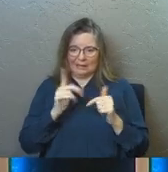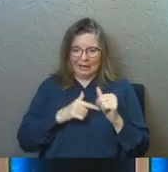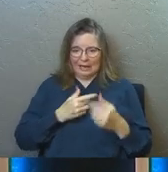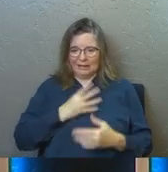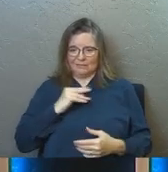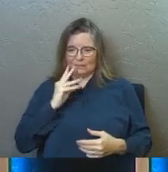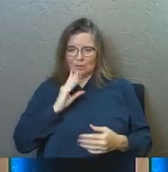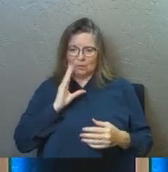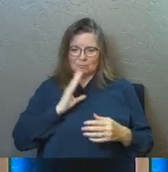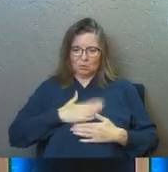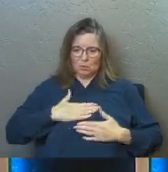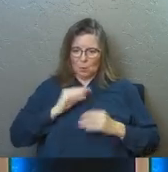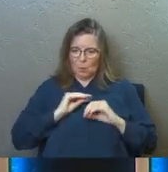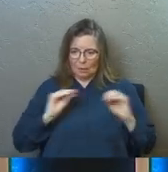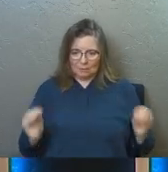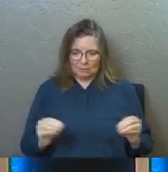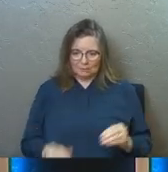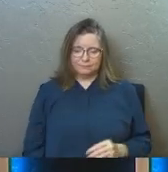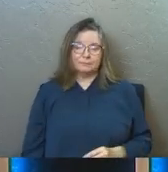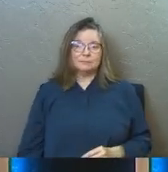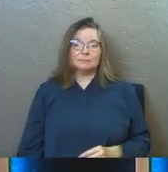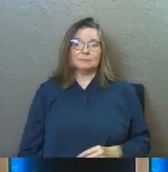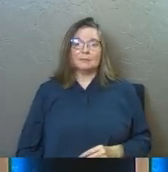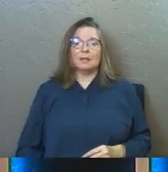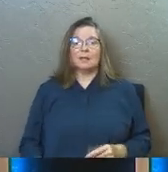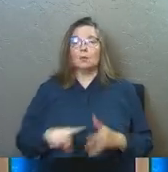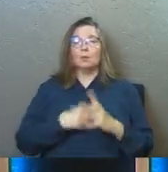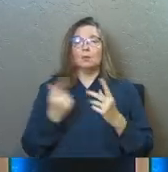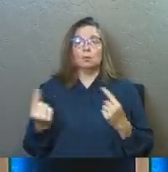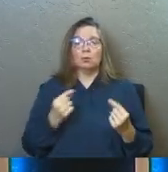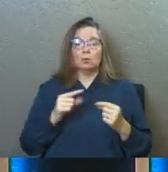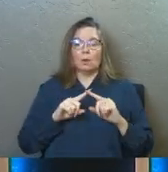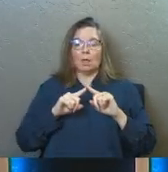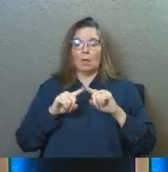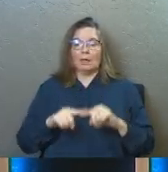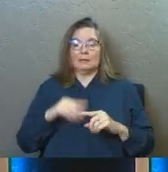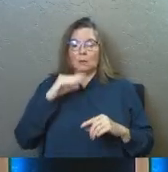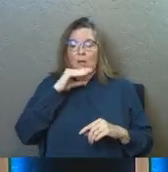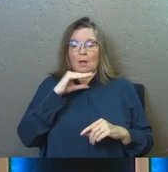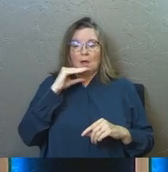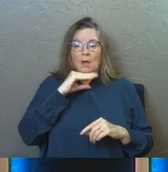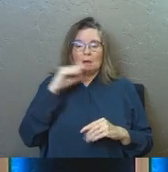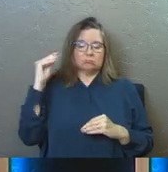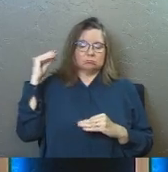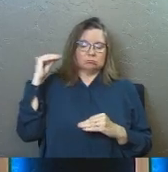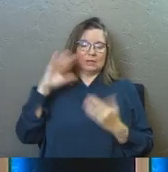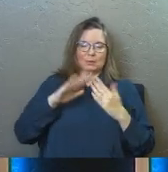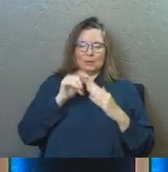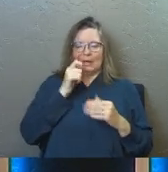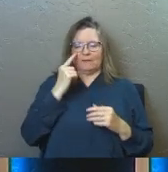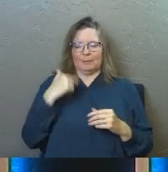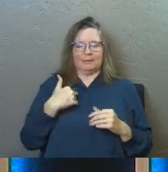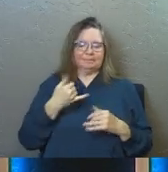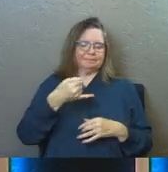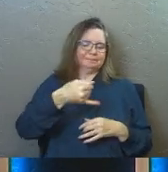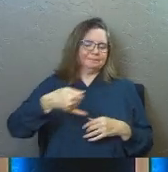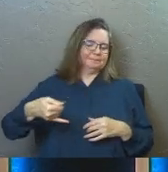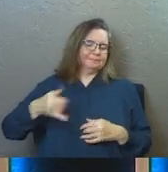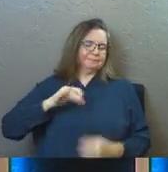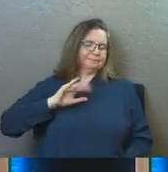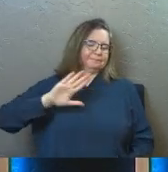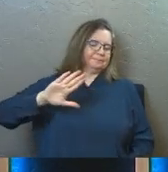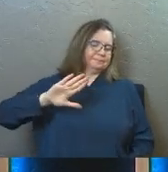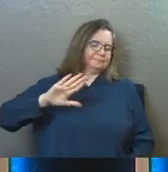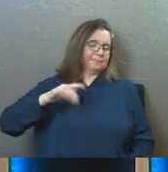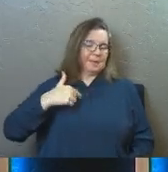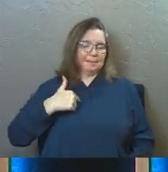can't even experience or enjoy anything in it. And if that's us, what we start to do is to lean into some lies that maybe community just isn't for me at all. Maybe